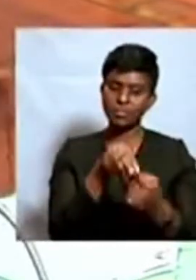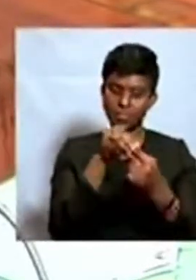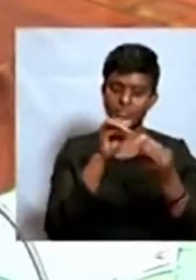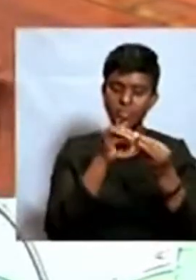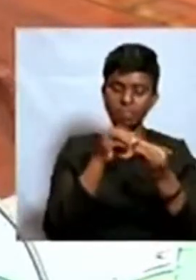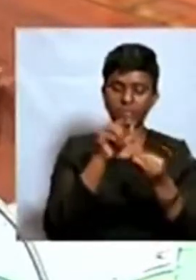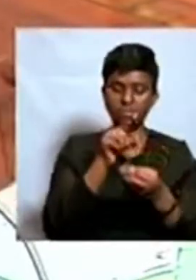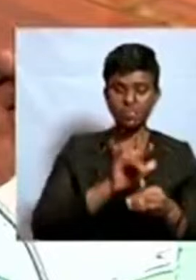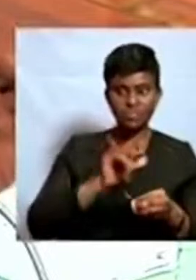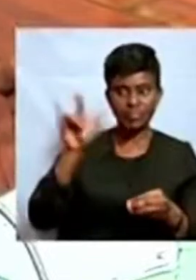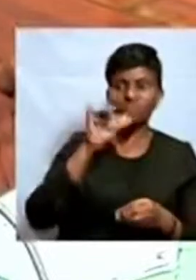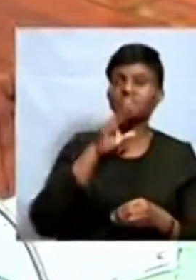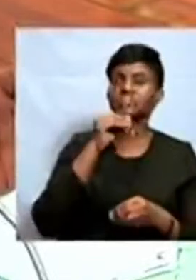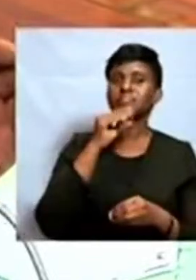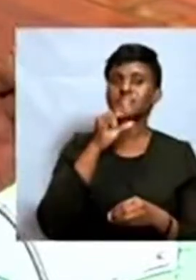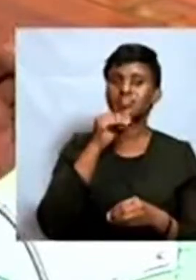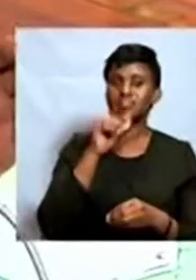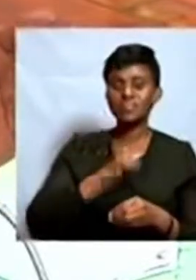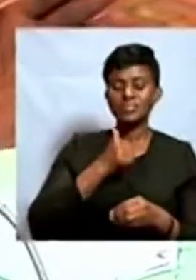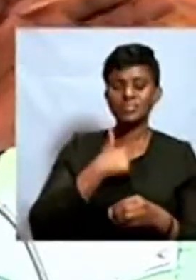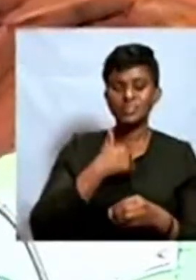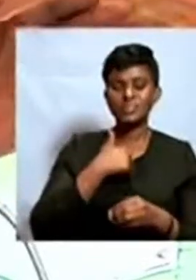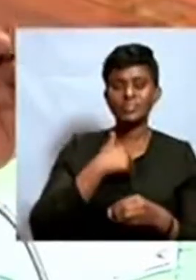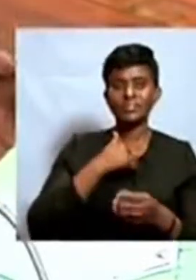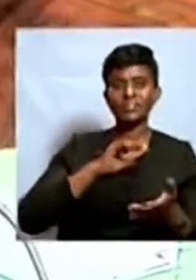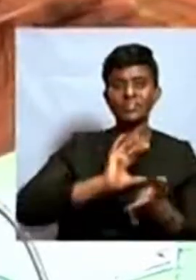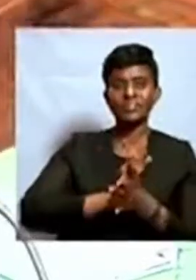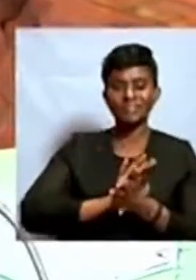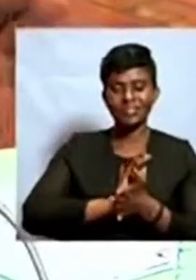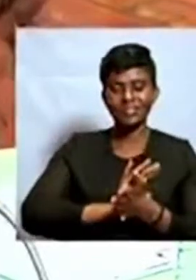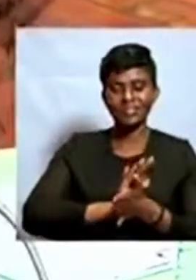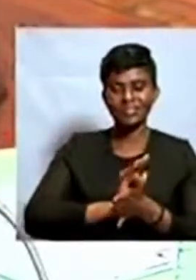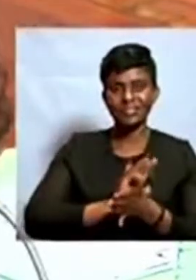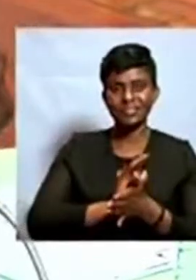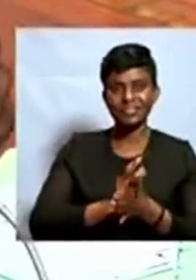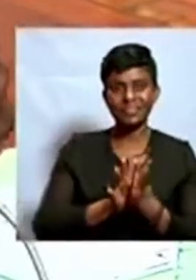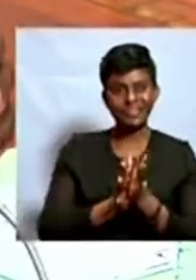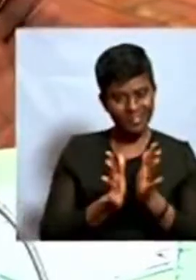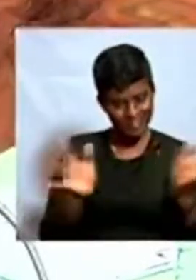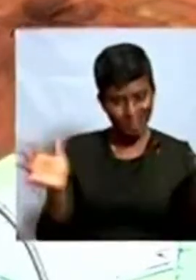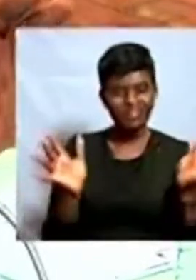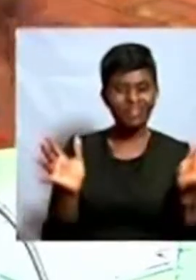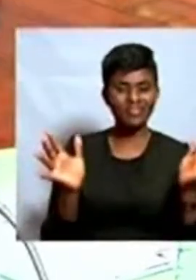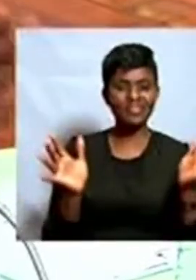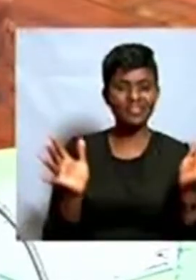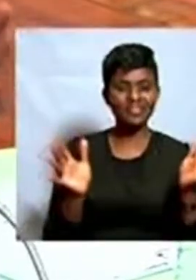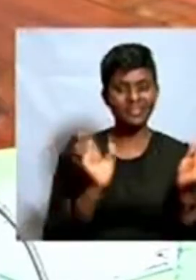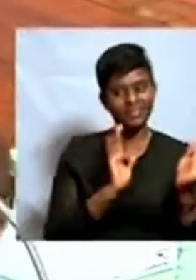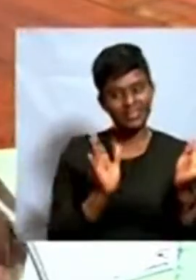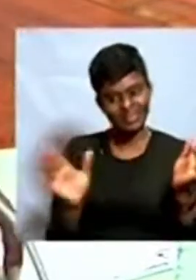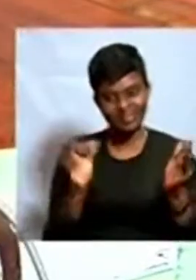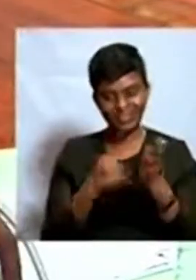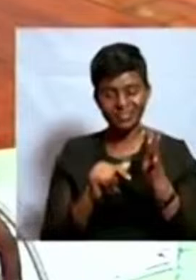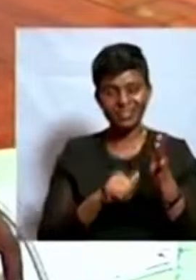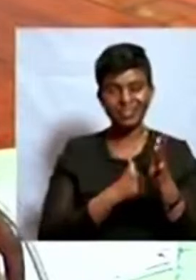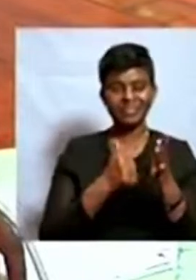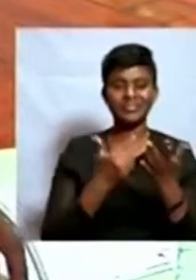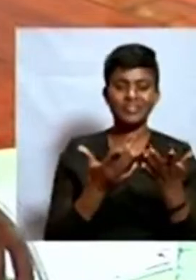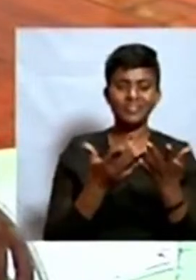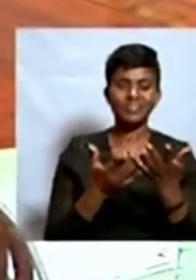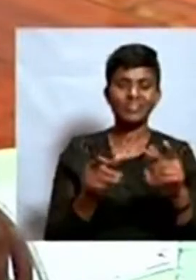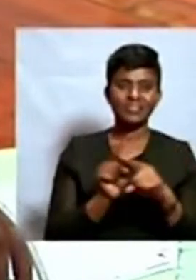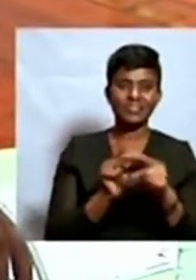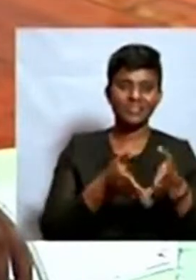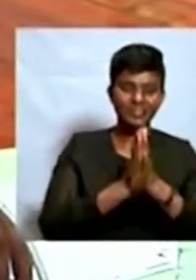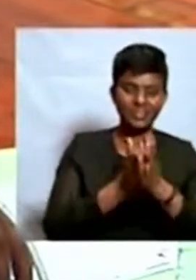an aviation man, that we have completely stretched them off what we are supposed to